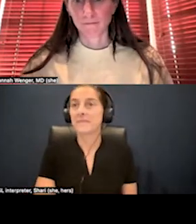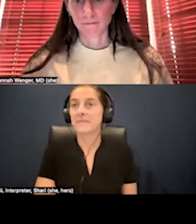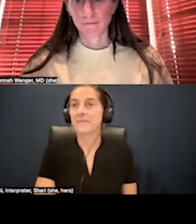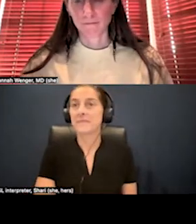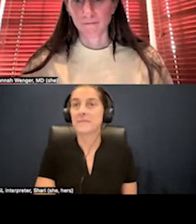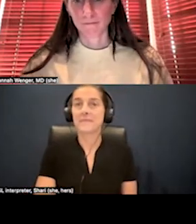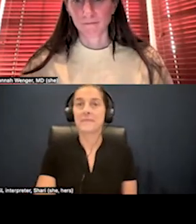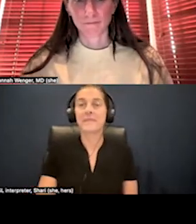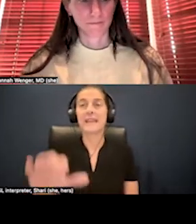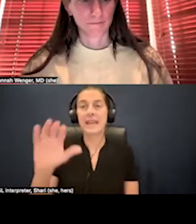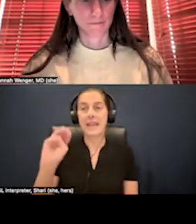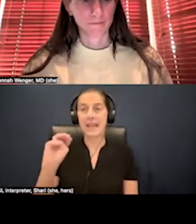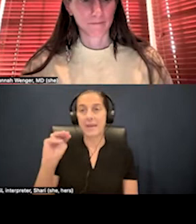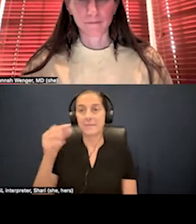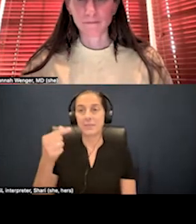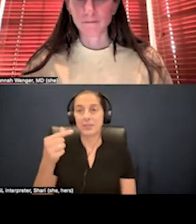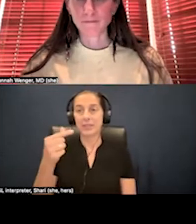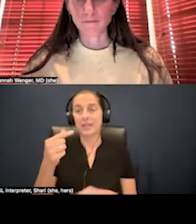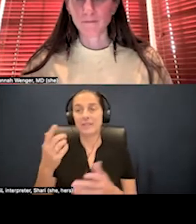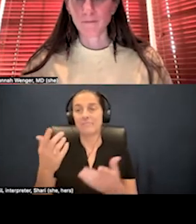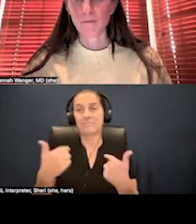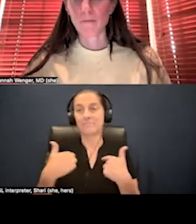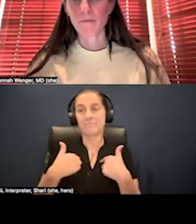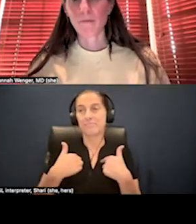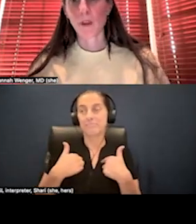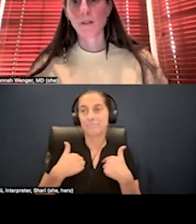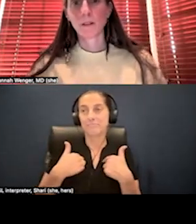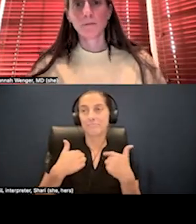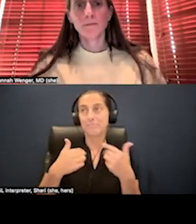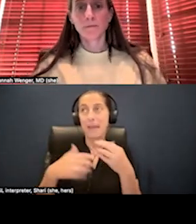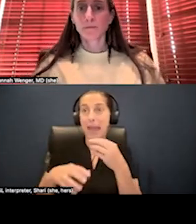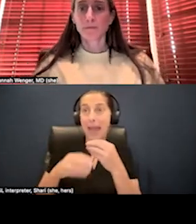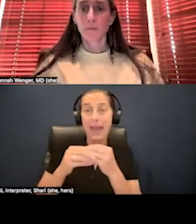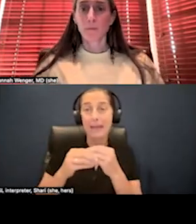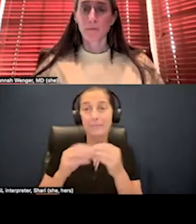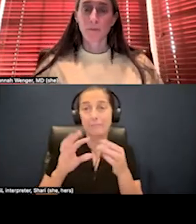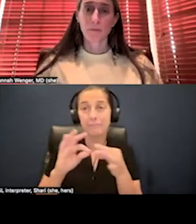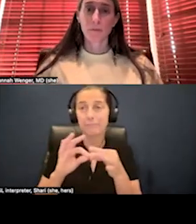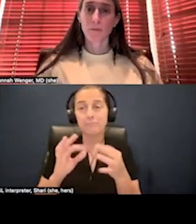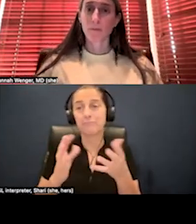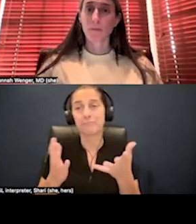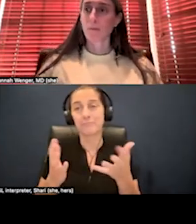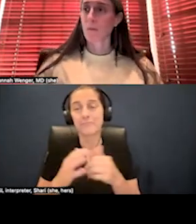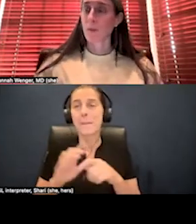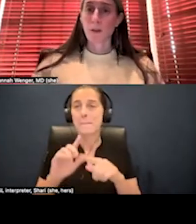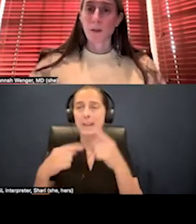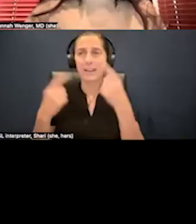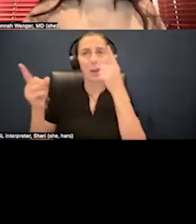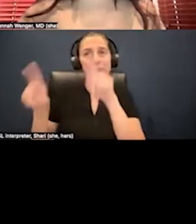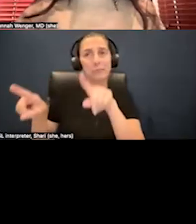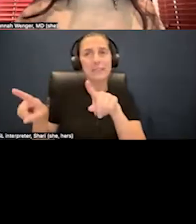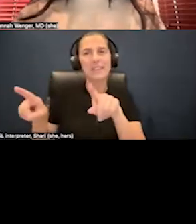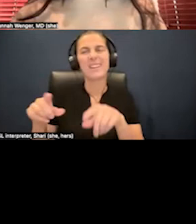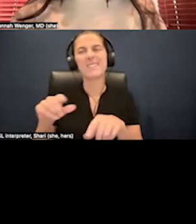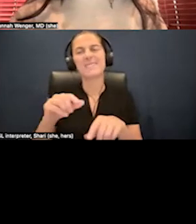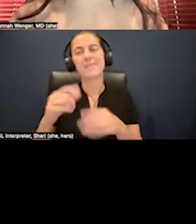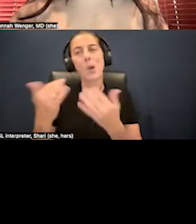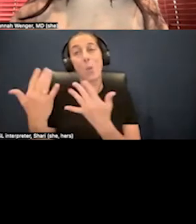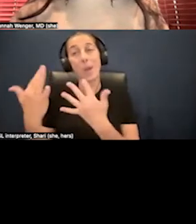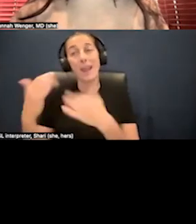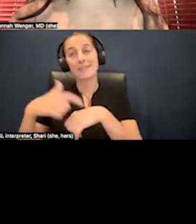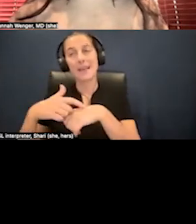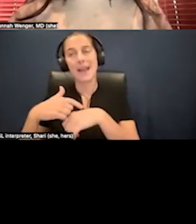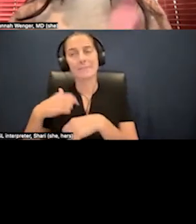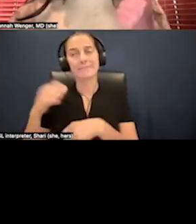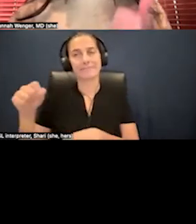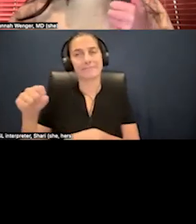This is MG. I don't have much to add on that point, but second that, and was going to mention wait times as well. So I'm happy